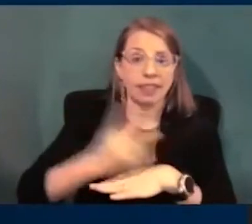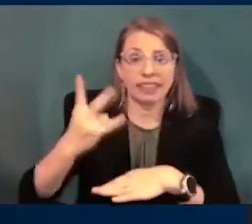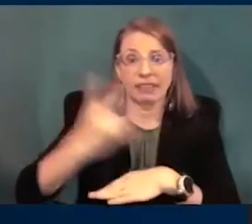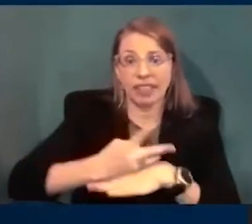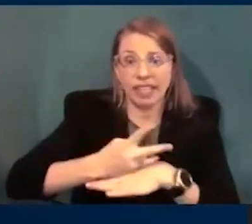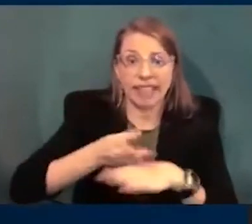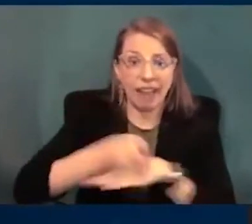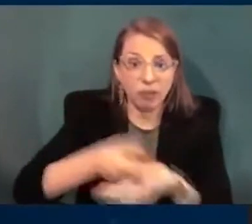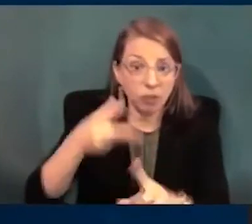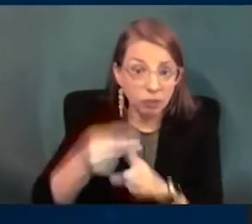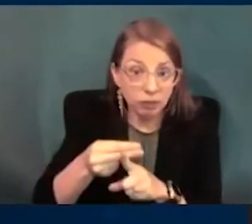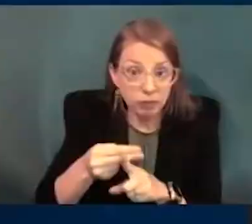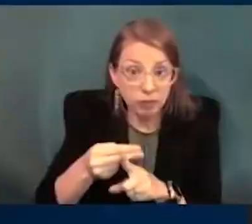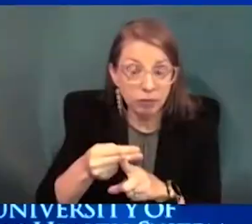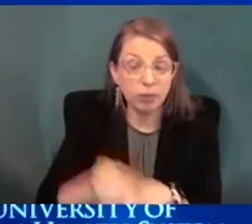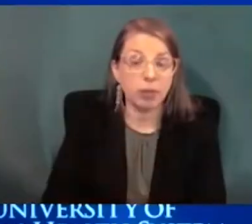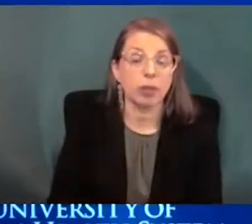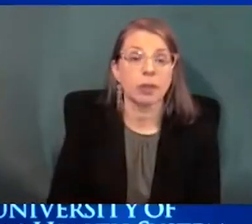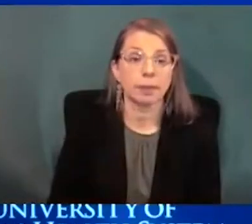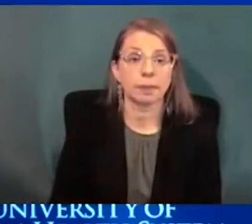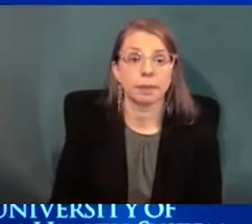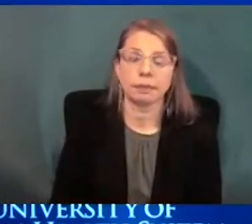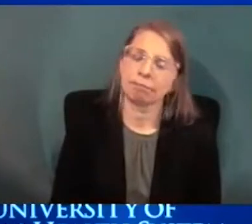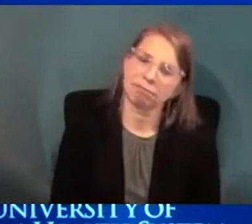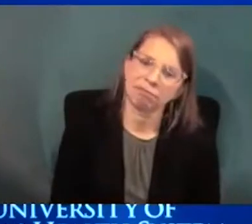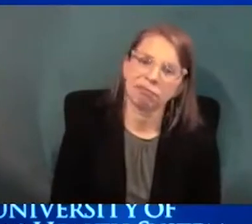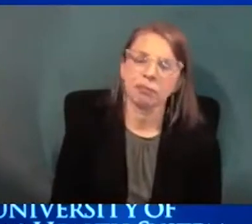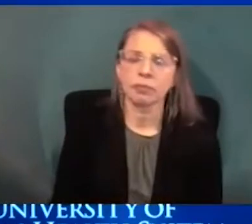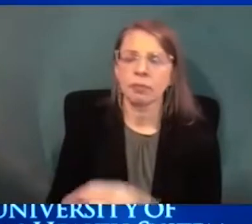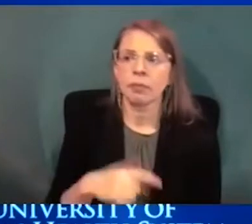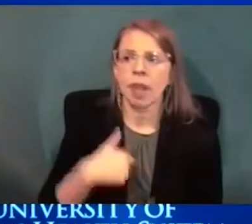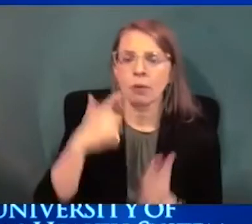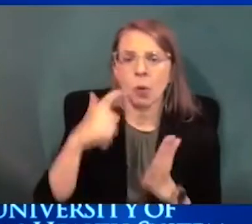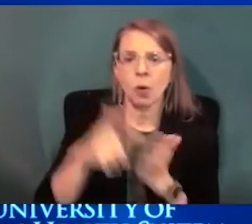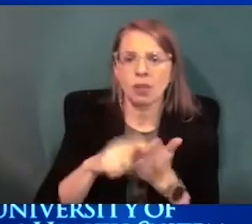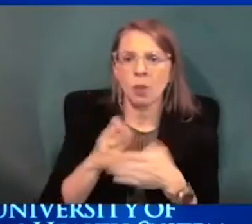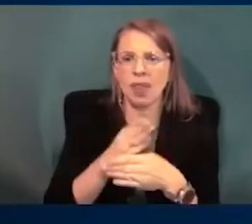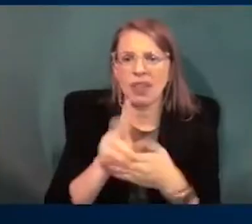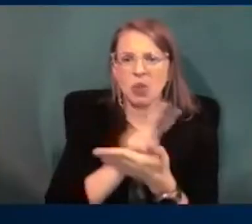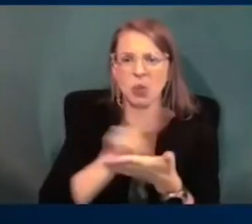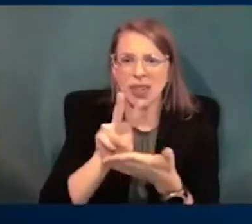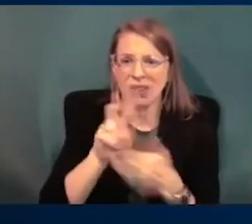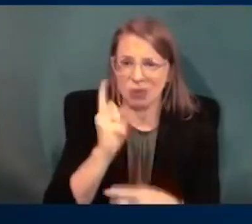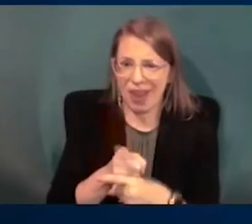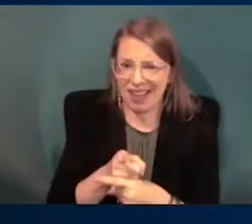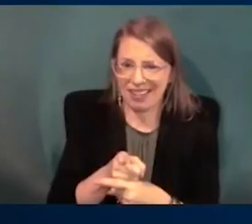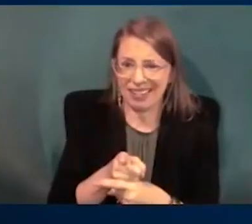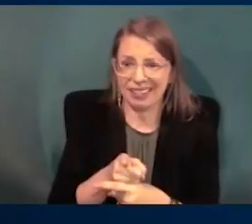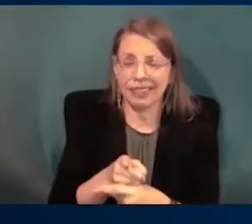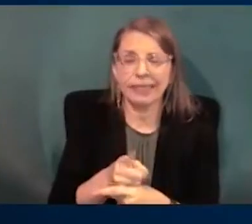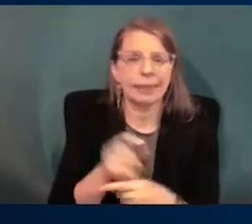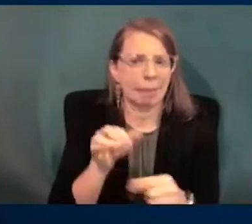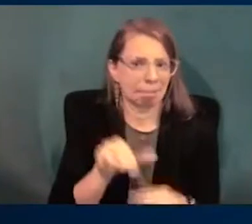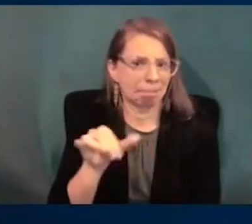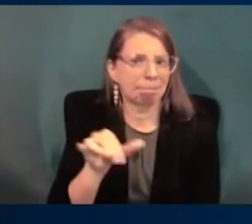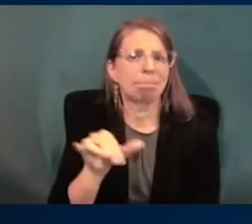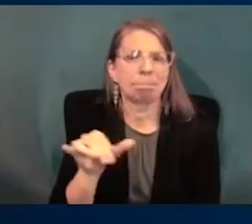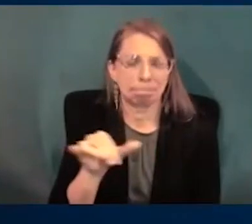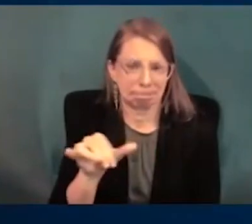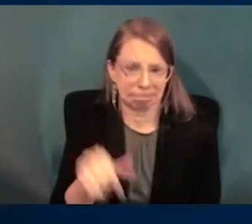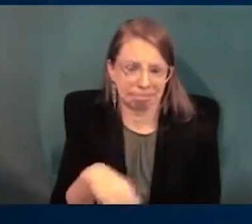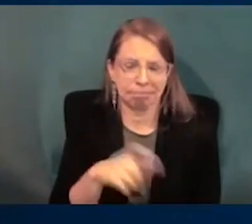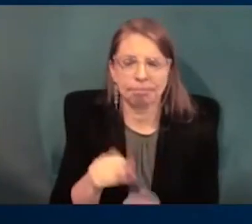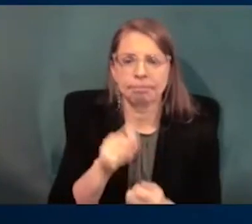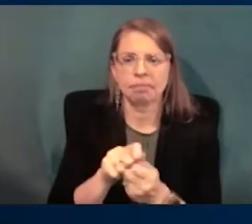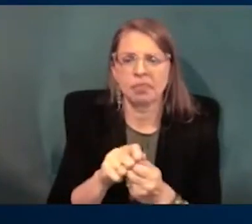vaccine? Gosh, what I was seeing was within 2 weeks, Hawk. Is that what you're seeing? Yeah. Yep. Yeah, exactly. A few